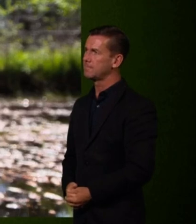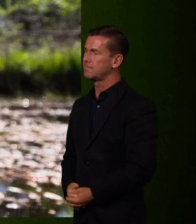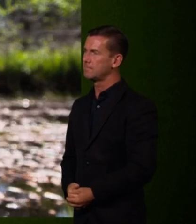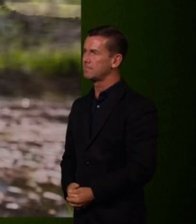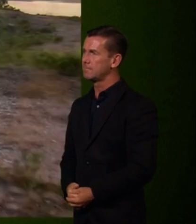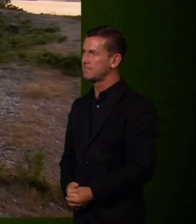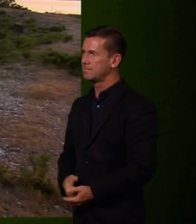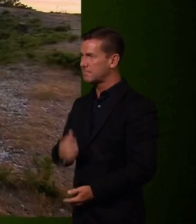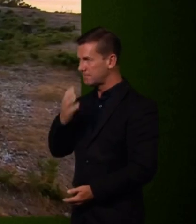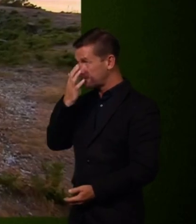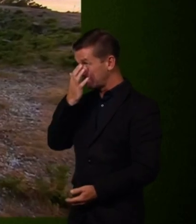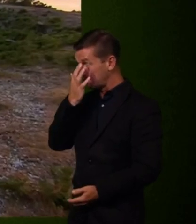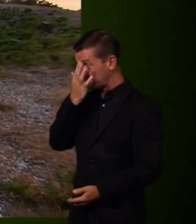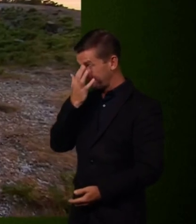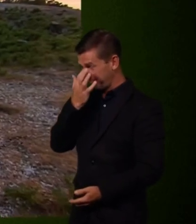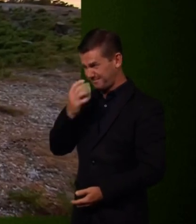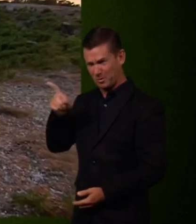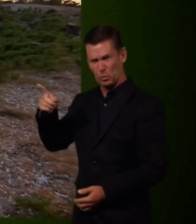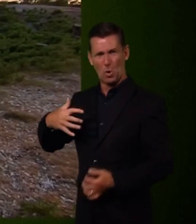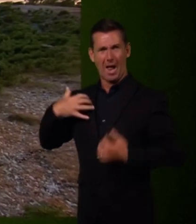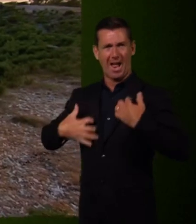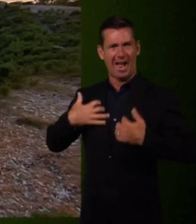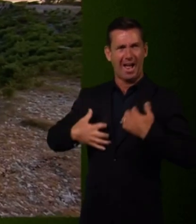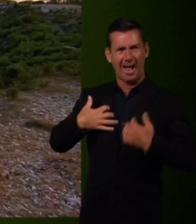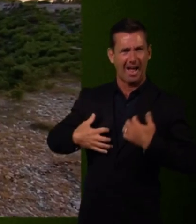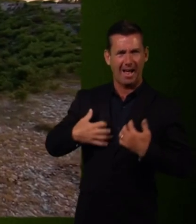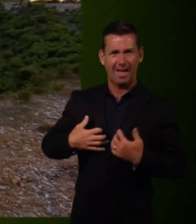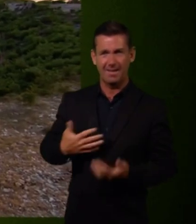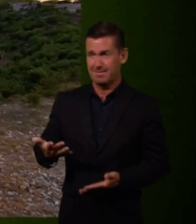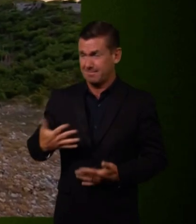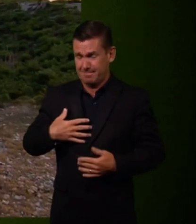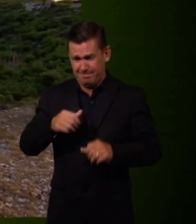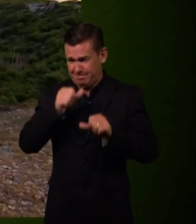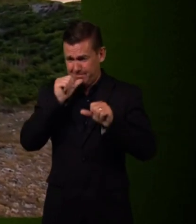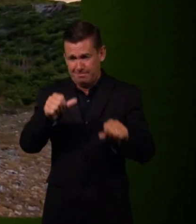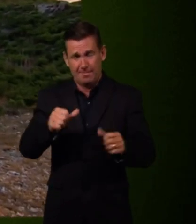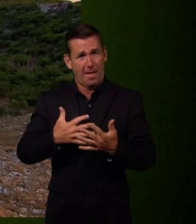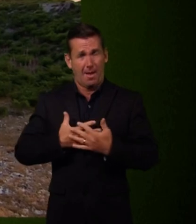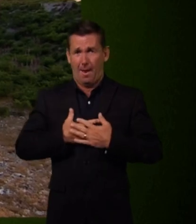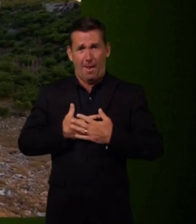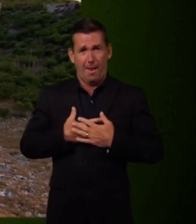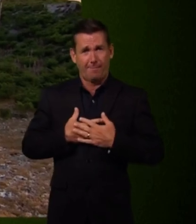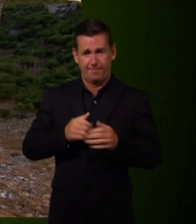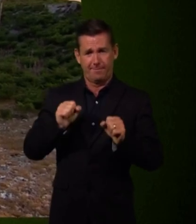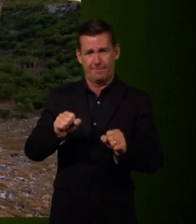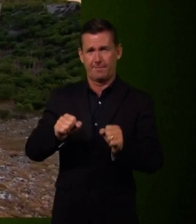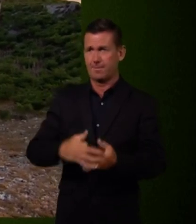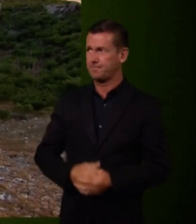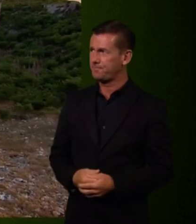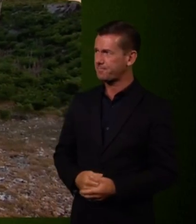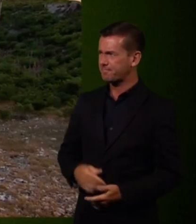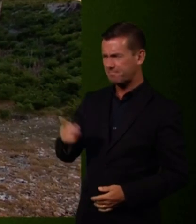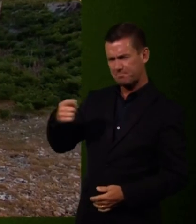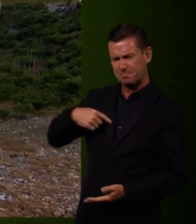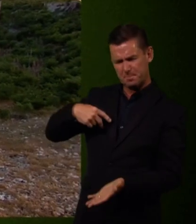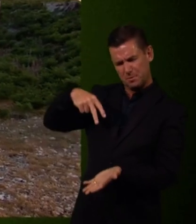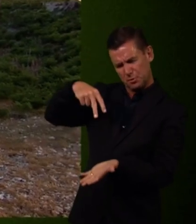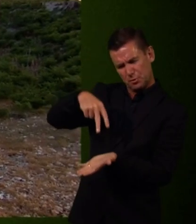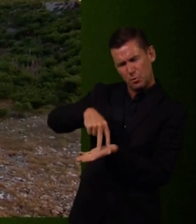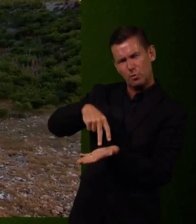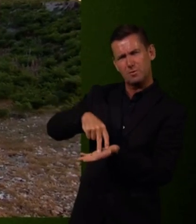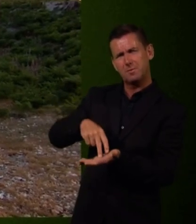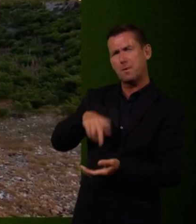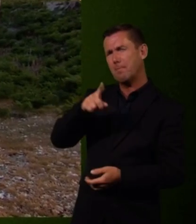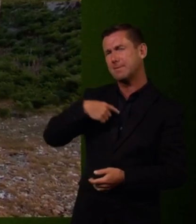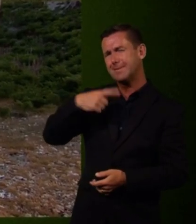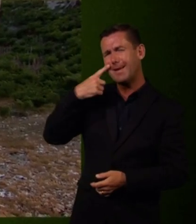You're so enthusiastic about that, aren't you? I love Dolomedes. And, you know, I like the way that you stood on the bank and looked at them, but can I